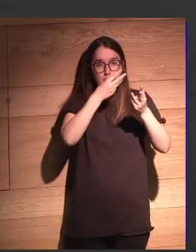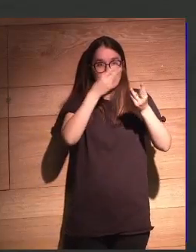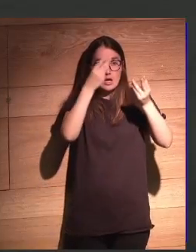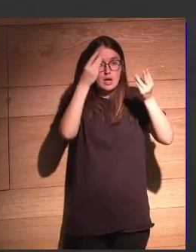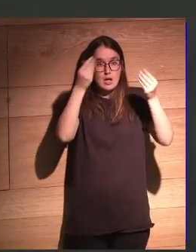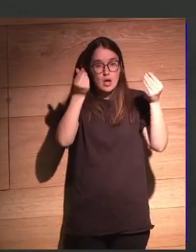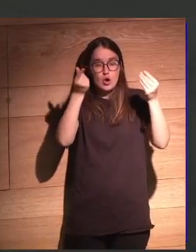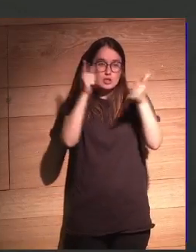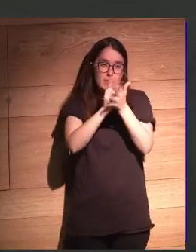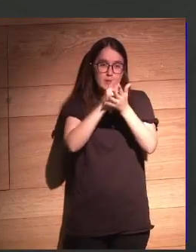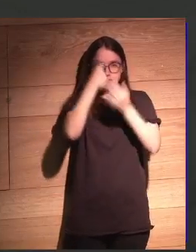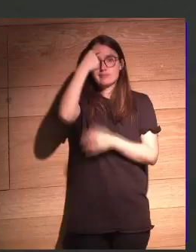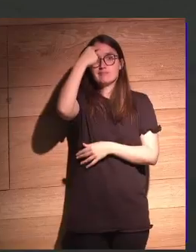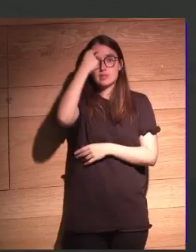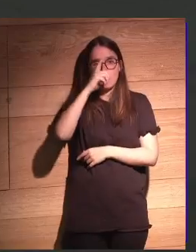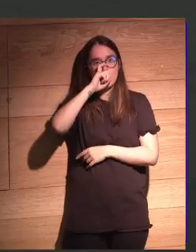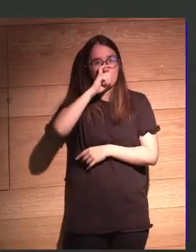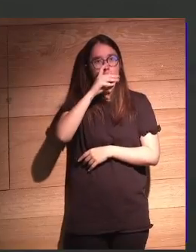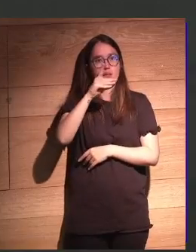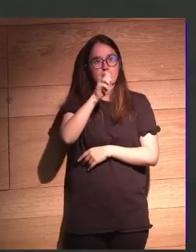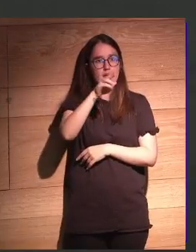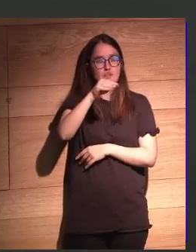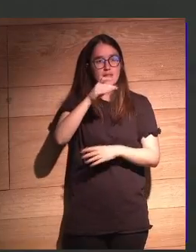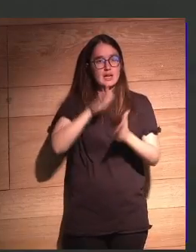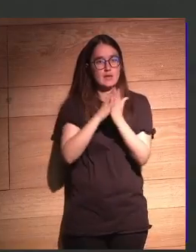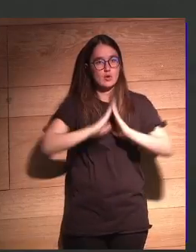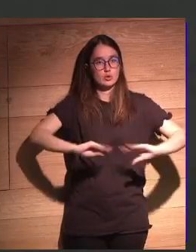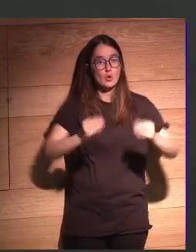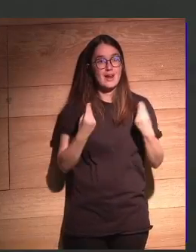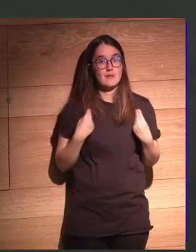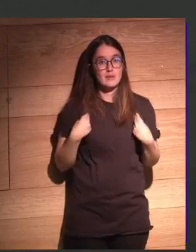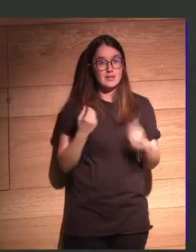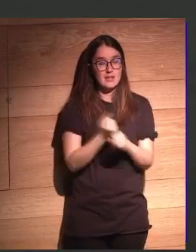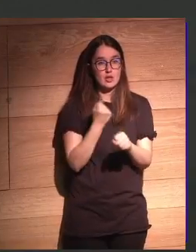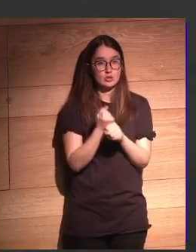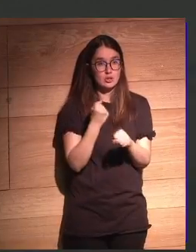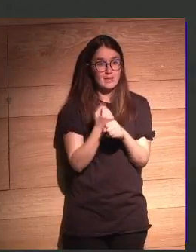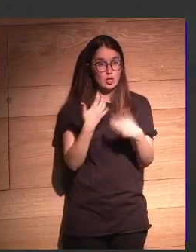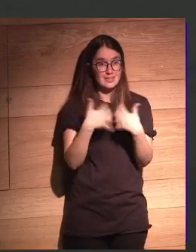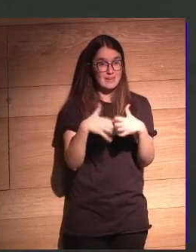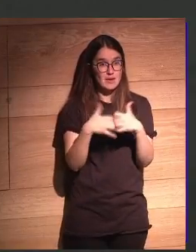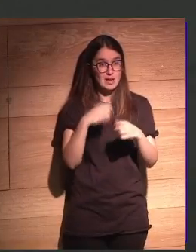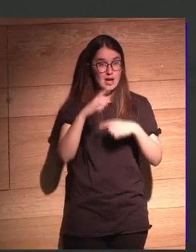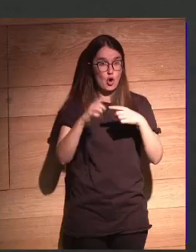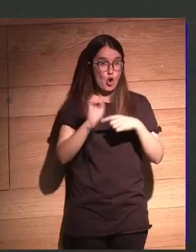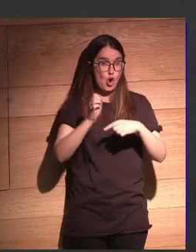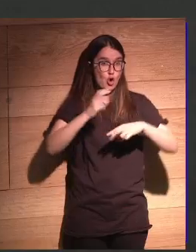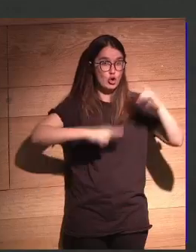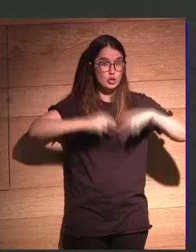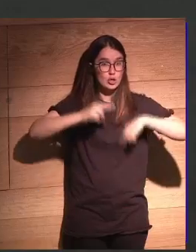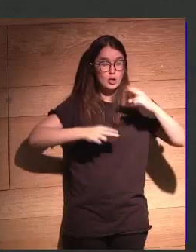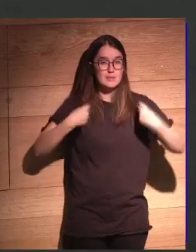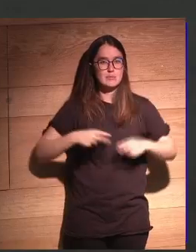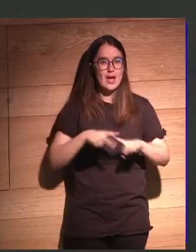think about things that we were starting to forget. For instance, David reminds us in his book